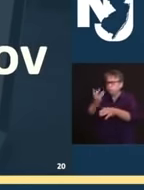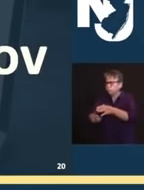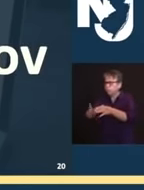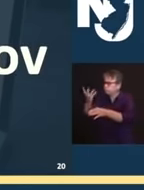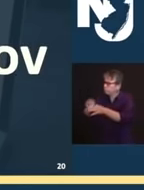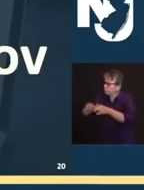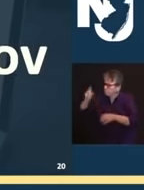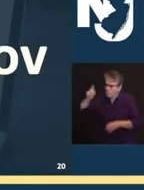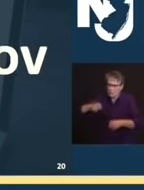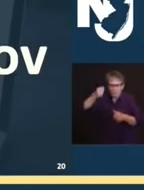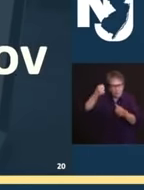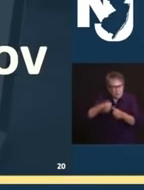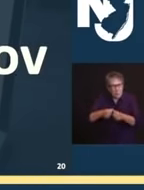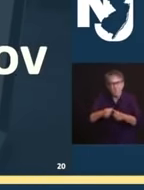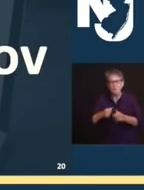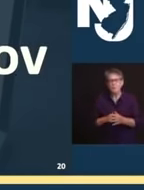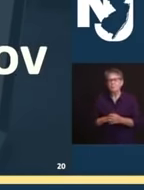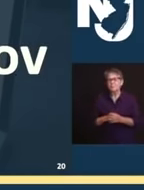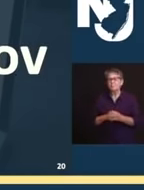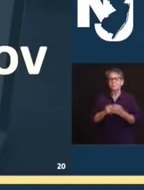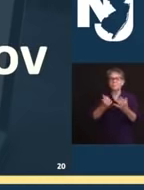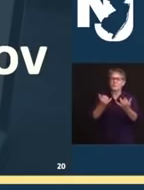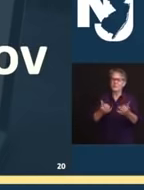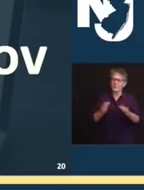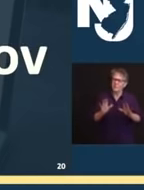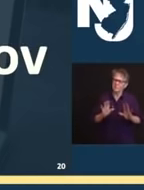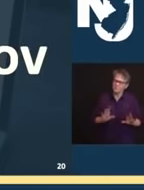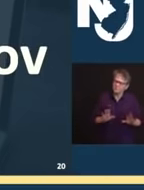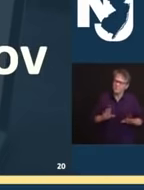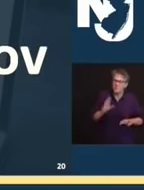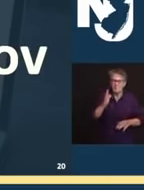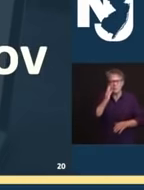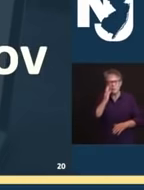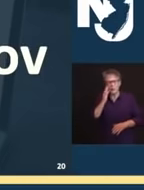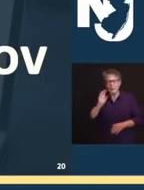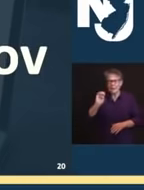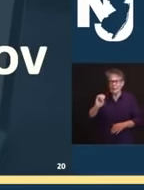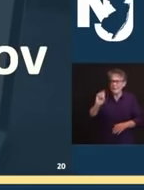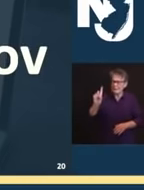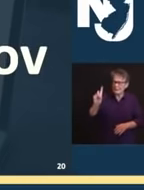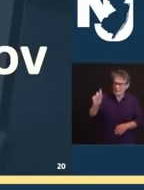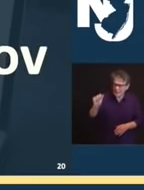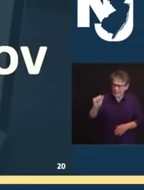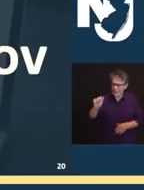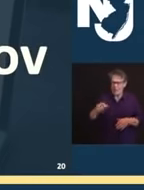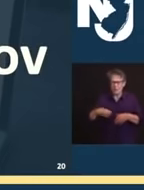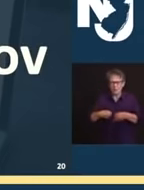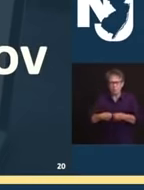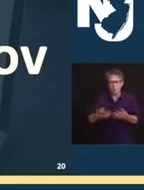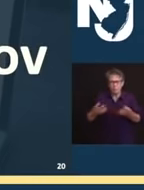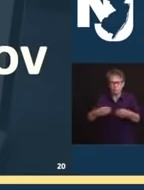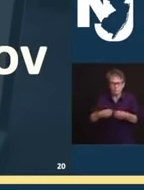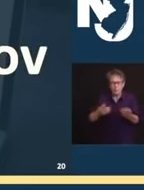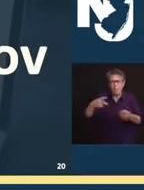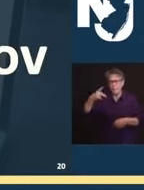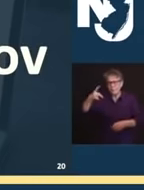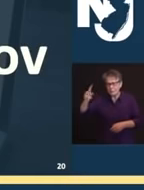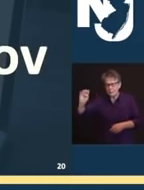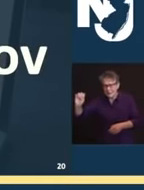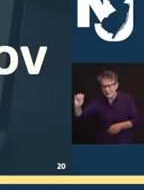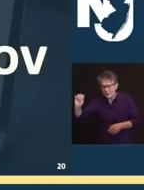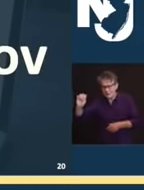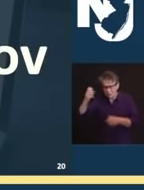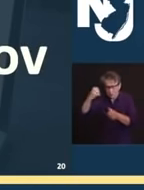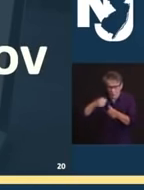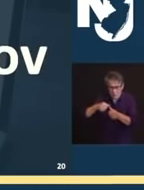the continued efforts of the Economic Development Authority to provide essential PPE to our small businesses. Now for a minute, I'd like to highlight